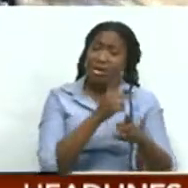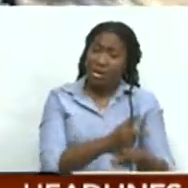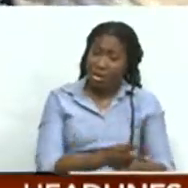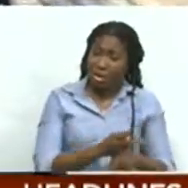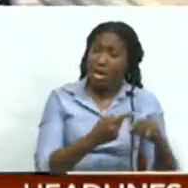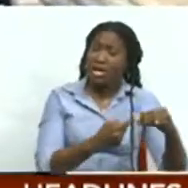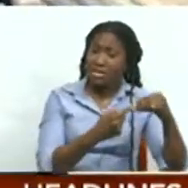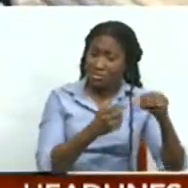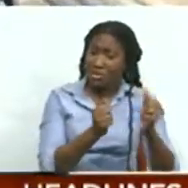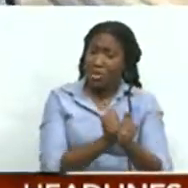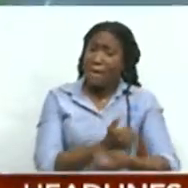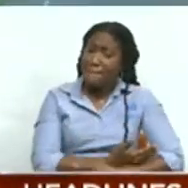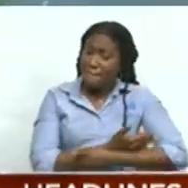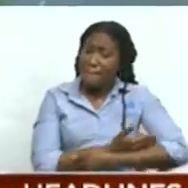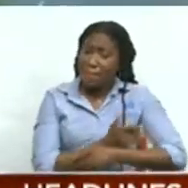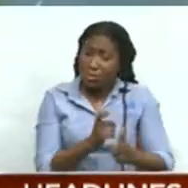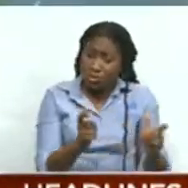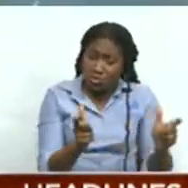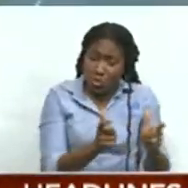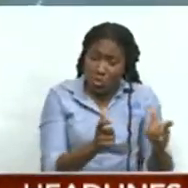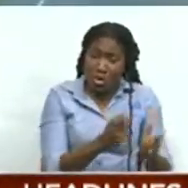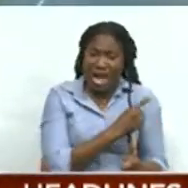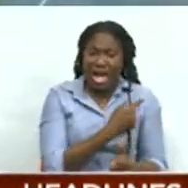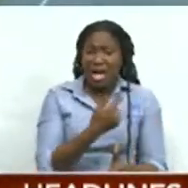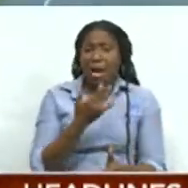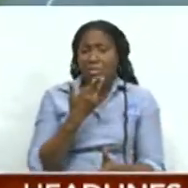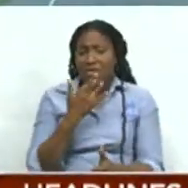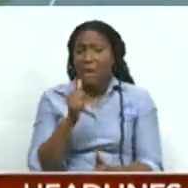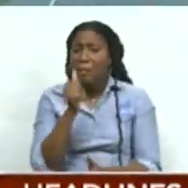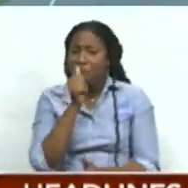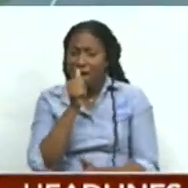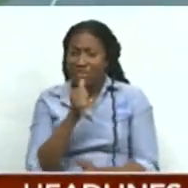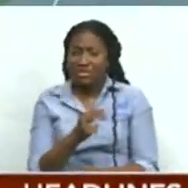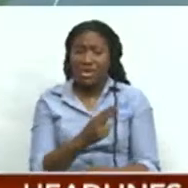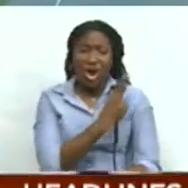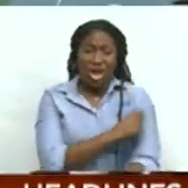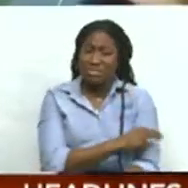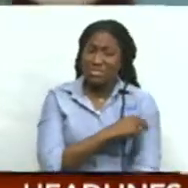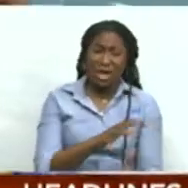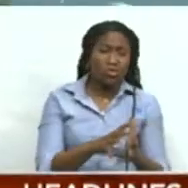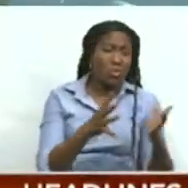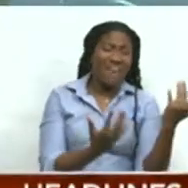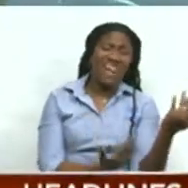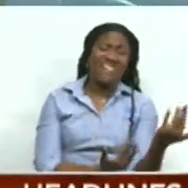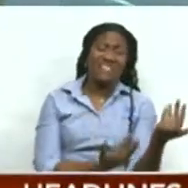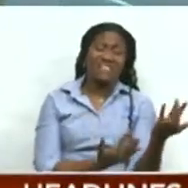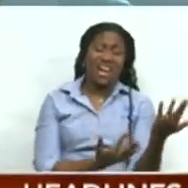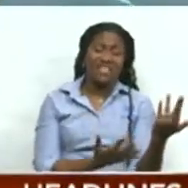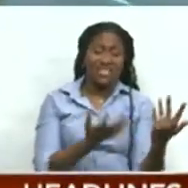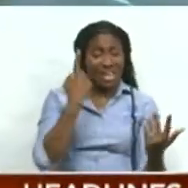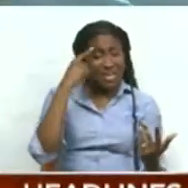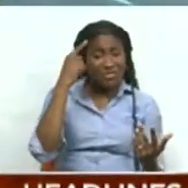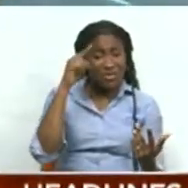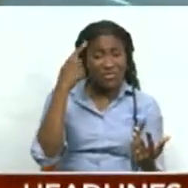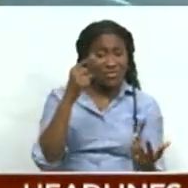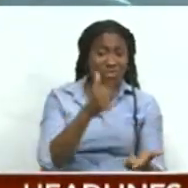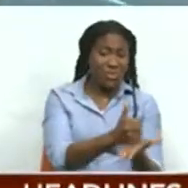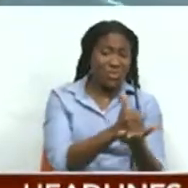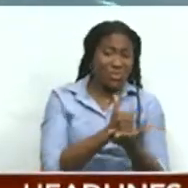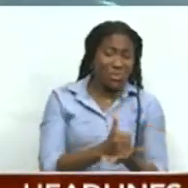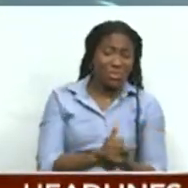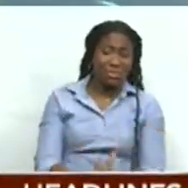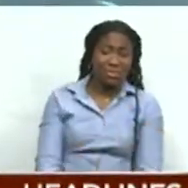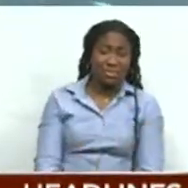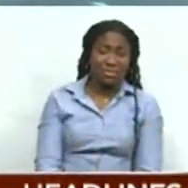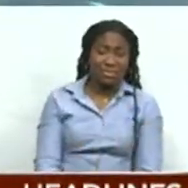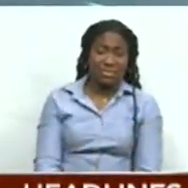that small. I prefer private because you go by the hospital, it's too much hours you have to wait just to get tend to. Right, attend